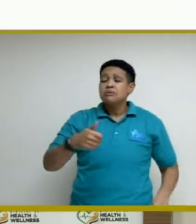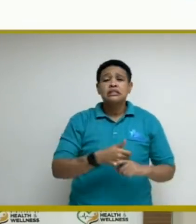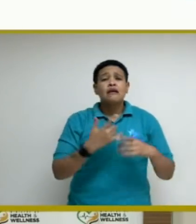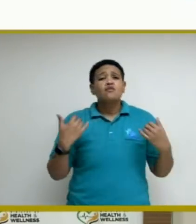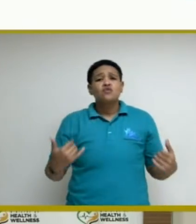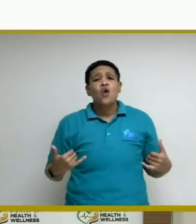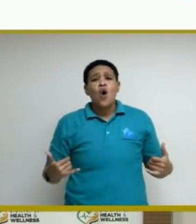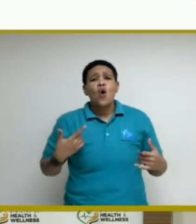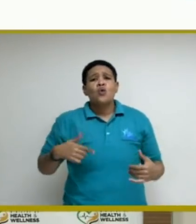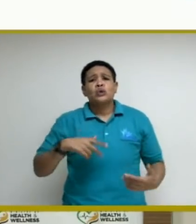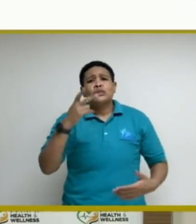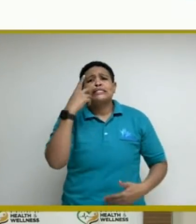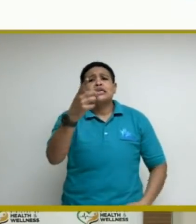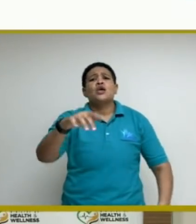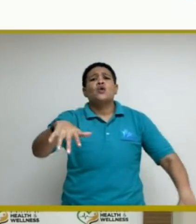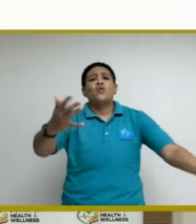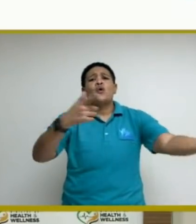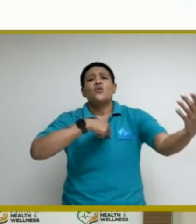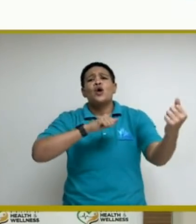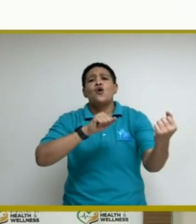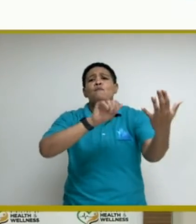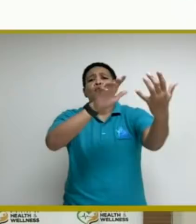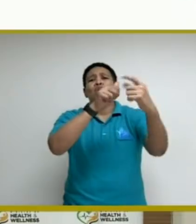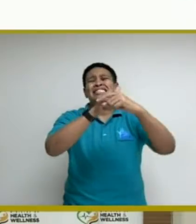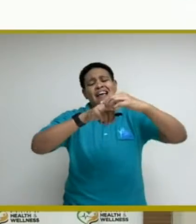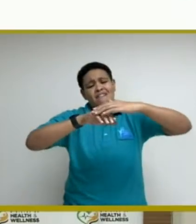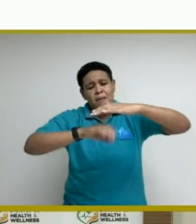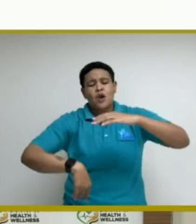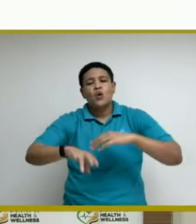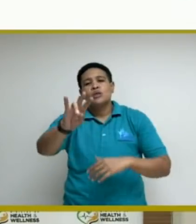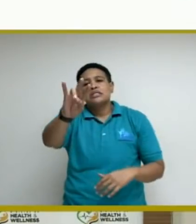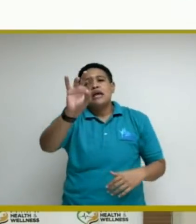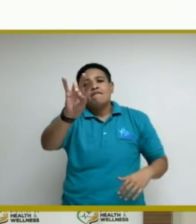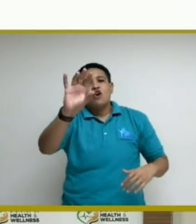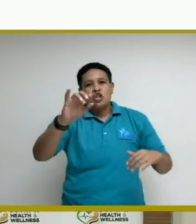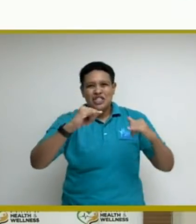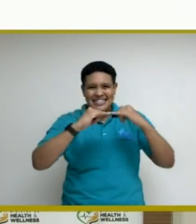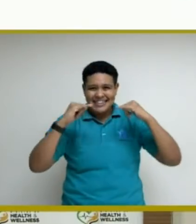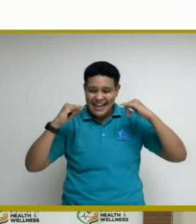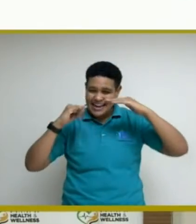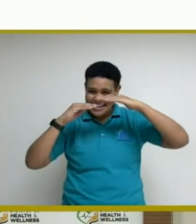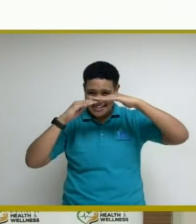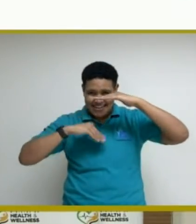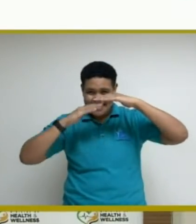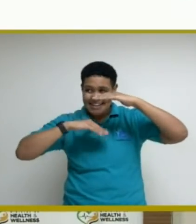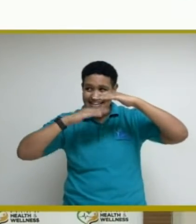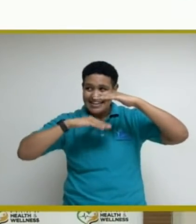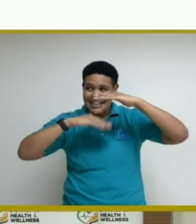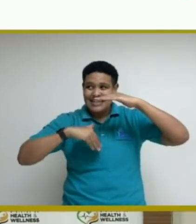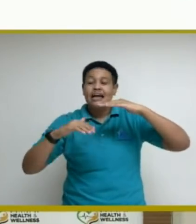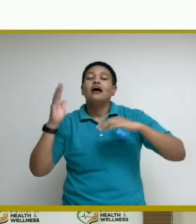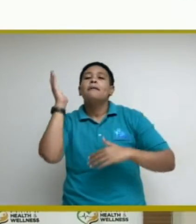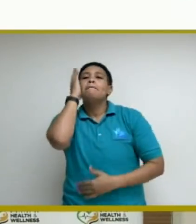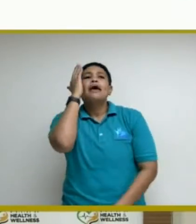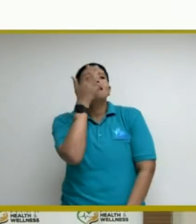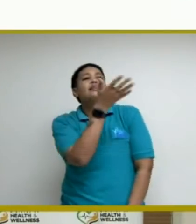now, you can see that we're approaching getting below the 700 line, which is the number of beds that we